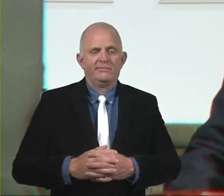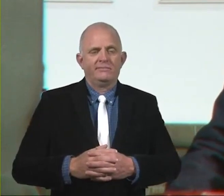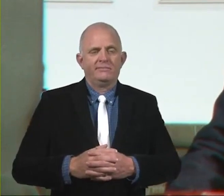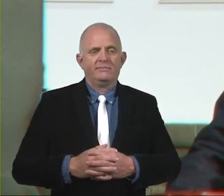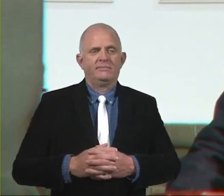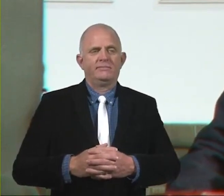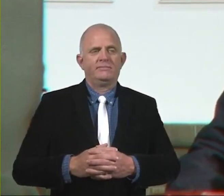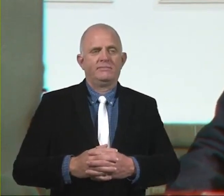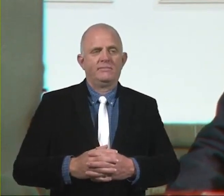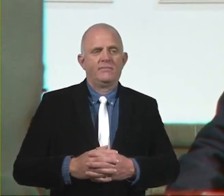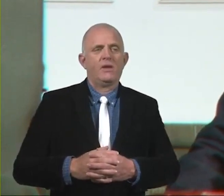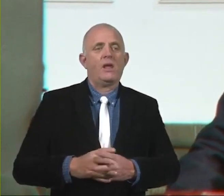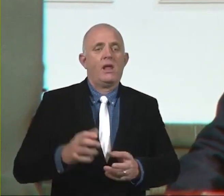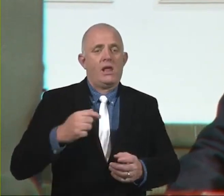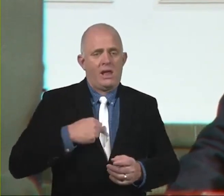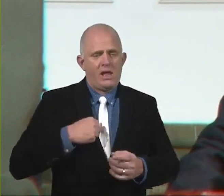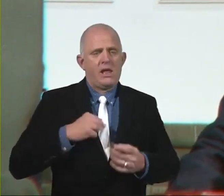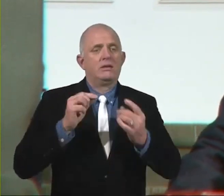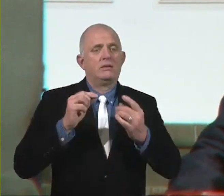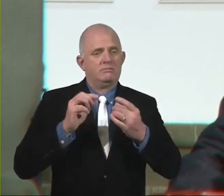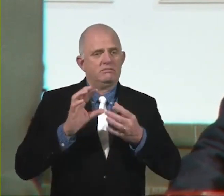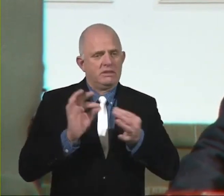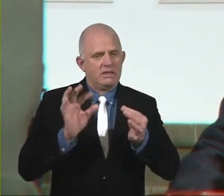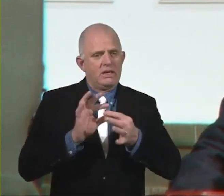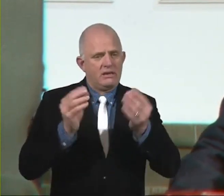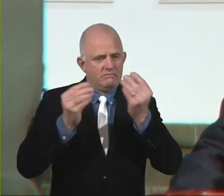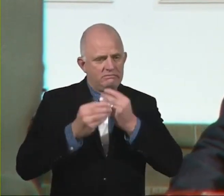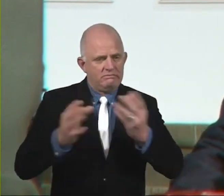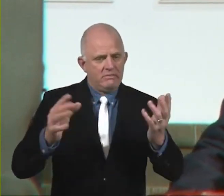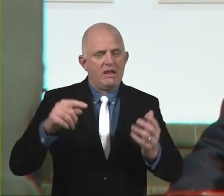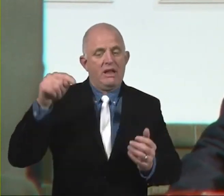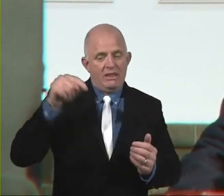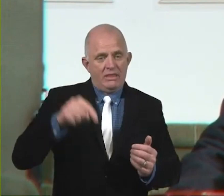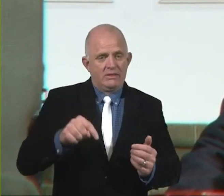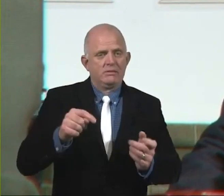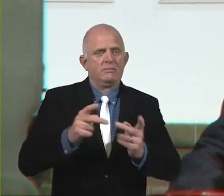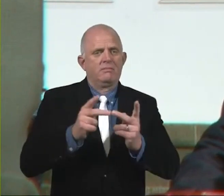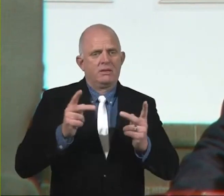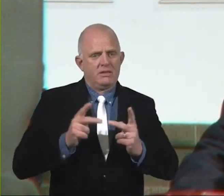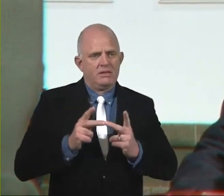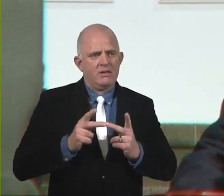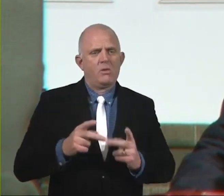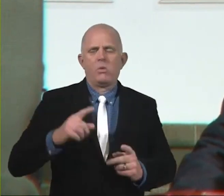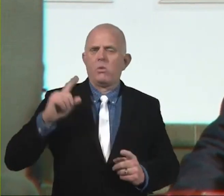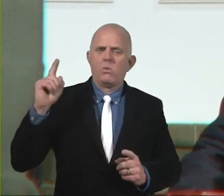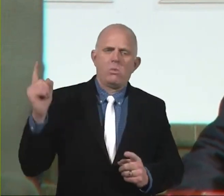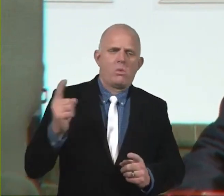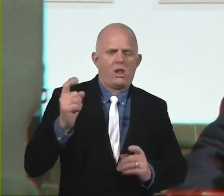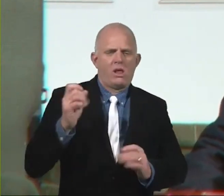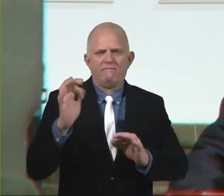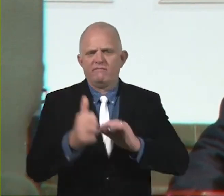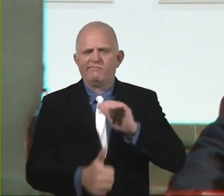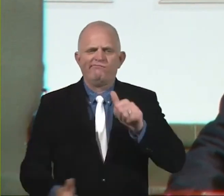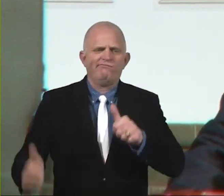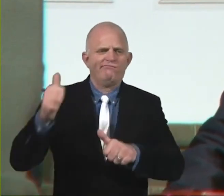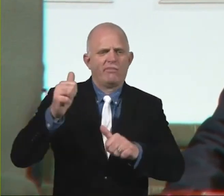But I say unto you that in this place is one greater than the